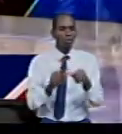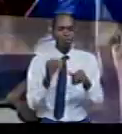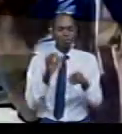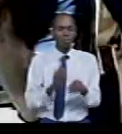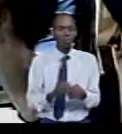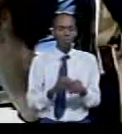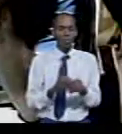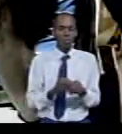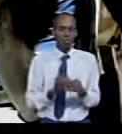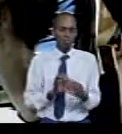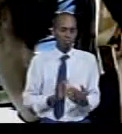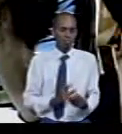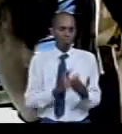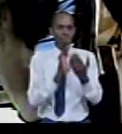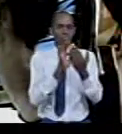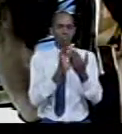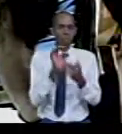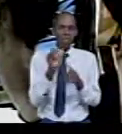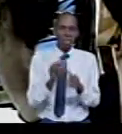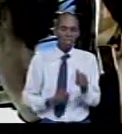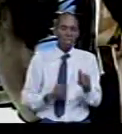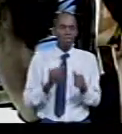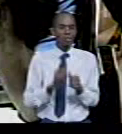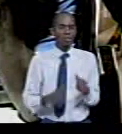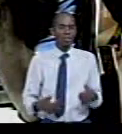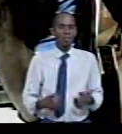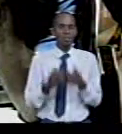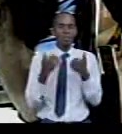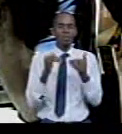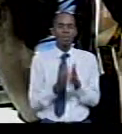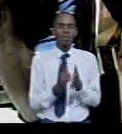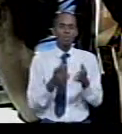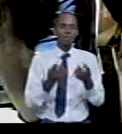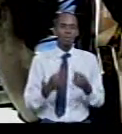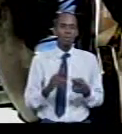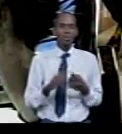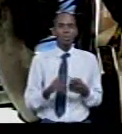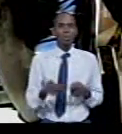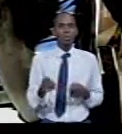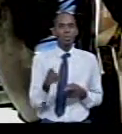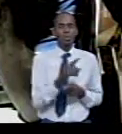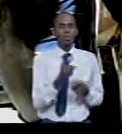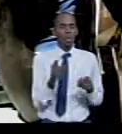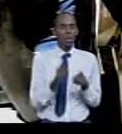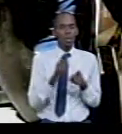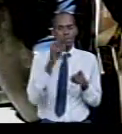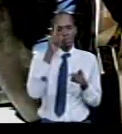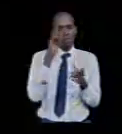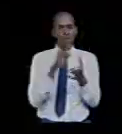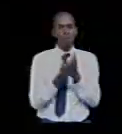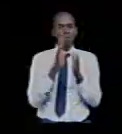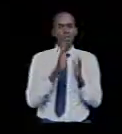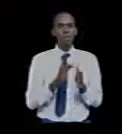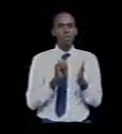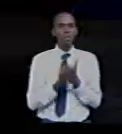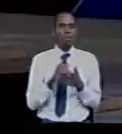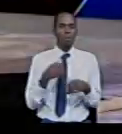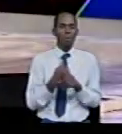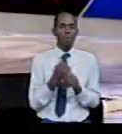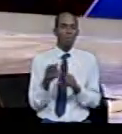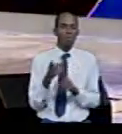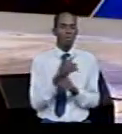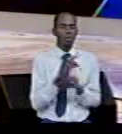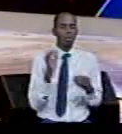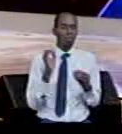in facing every challenge that came to them as believers that made them stronger and